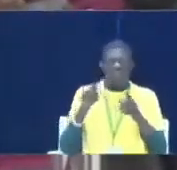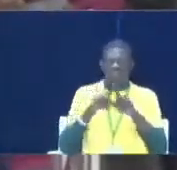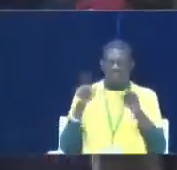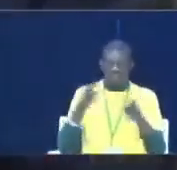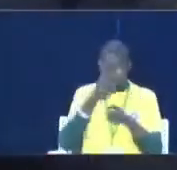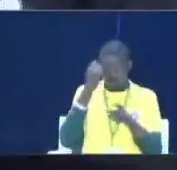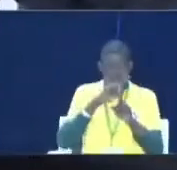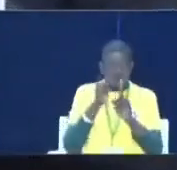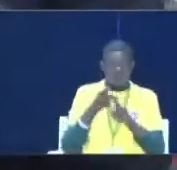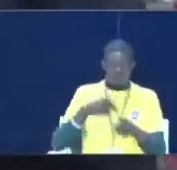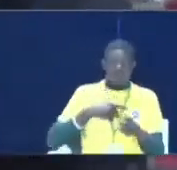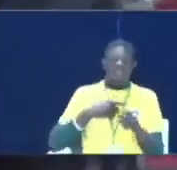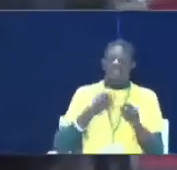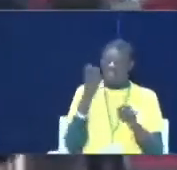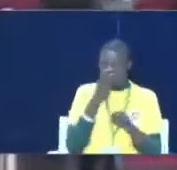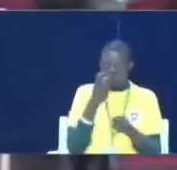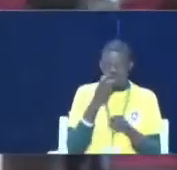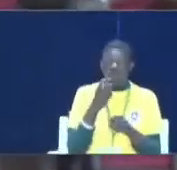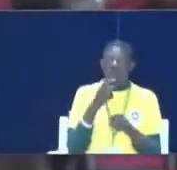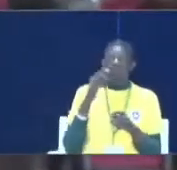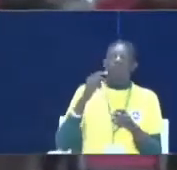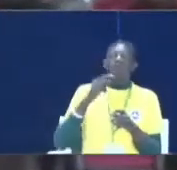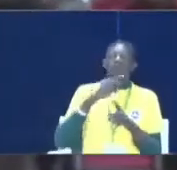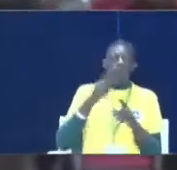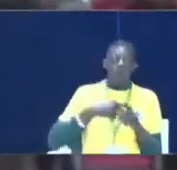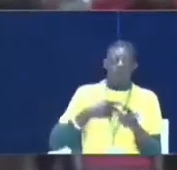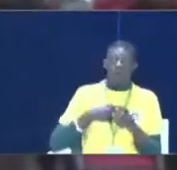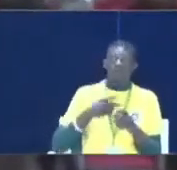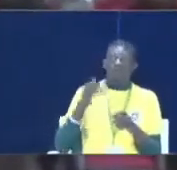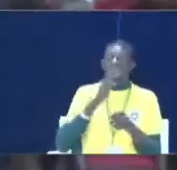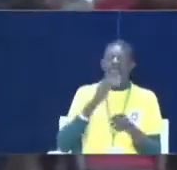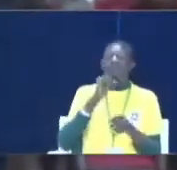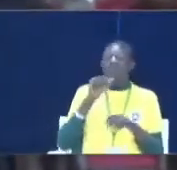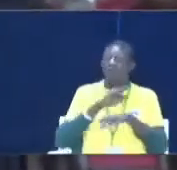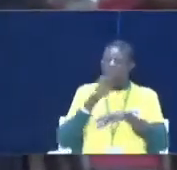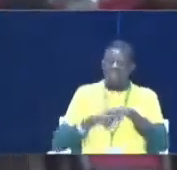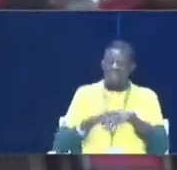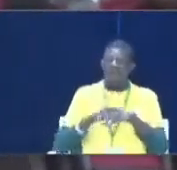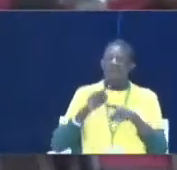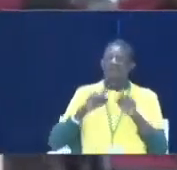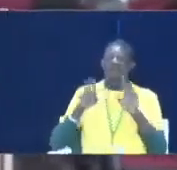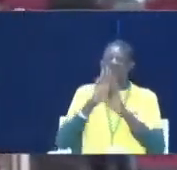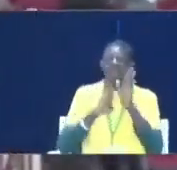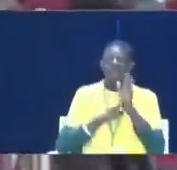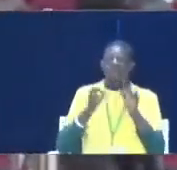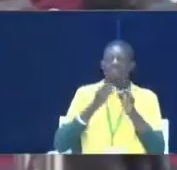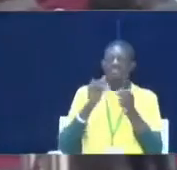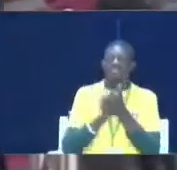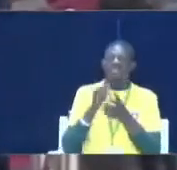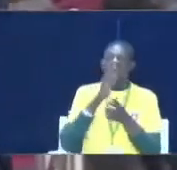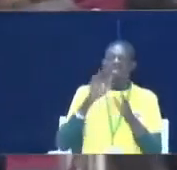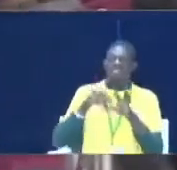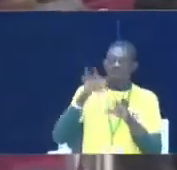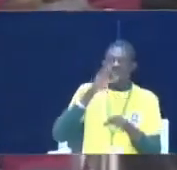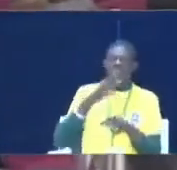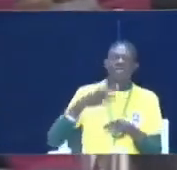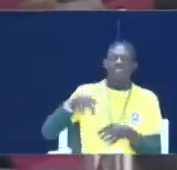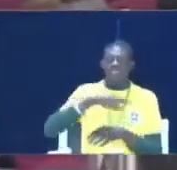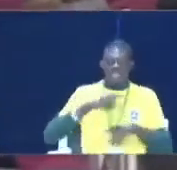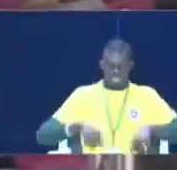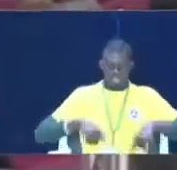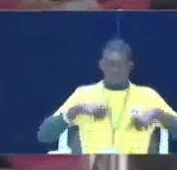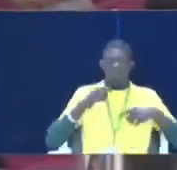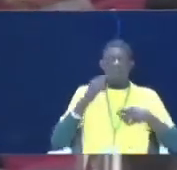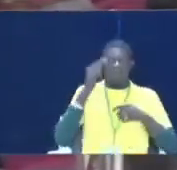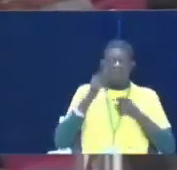Because when Peter spoke, the words Peter spoke were ordinary words. But the Bible made us to understand that the words are spirit and they are life. A